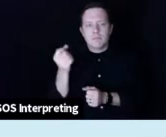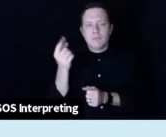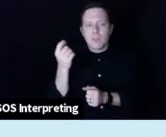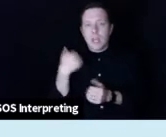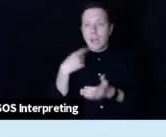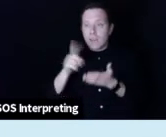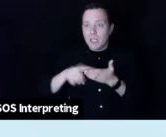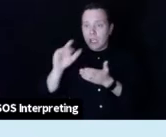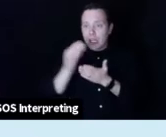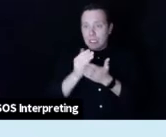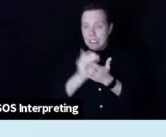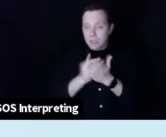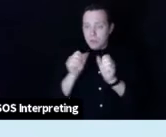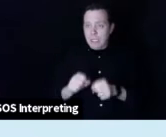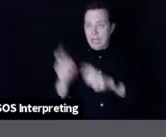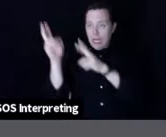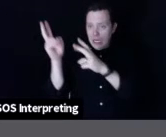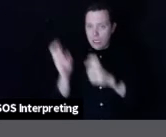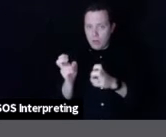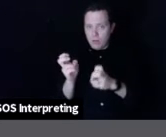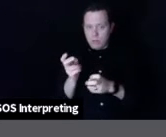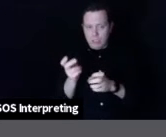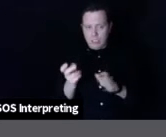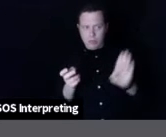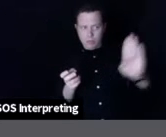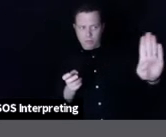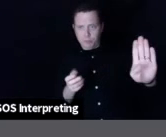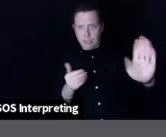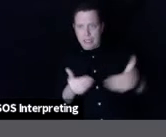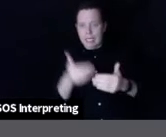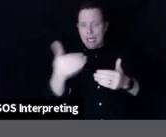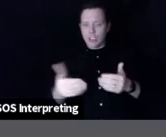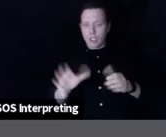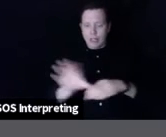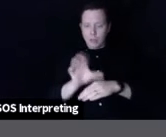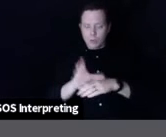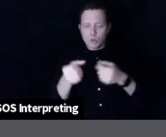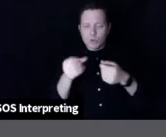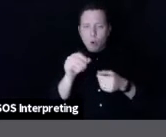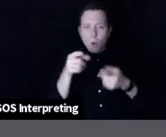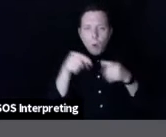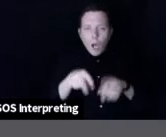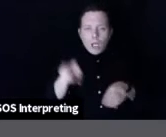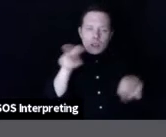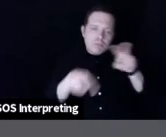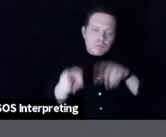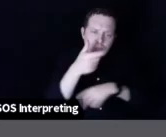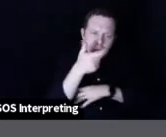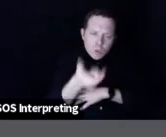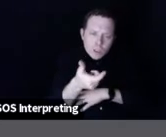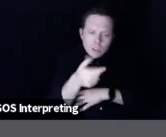download and keep by your computer when you're looking at health information.